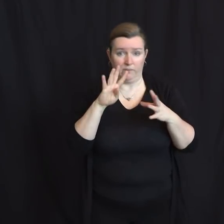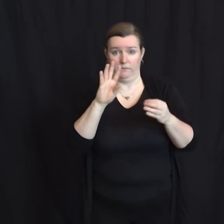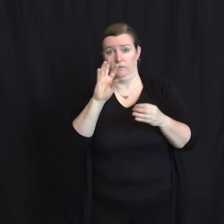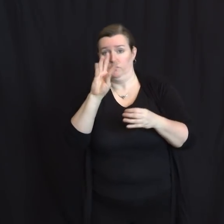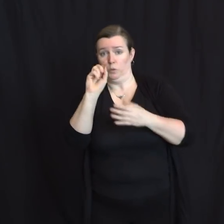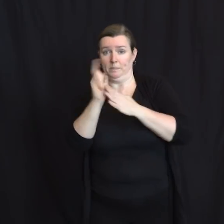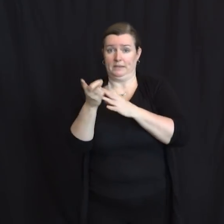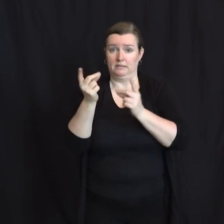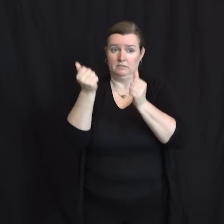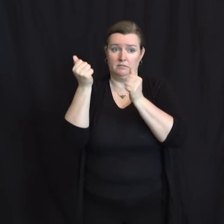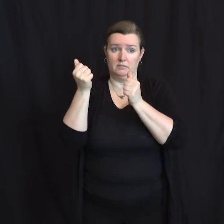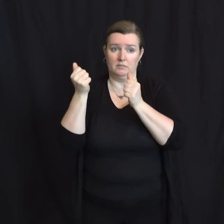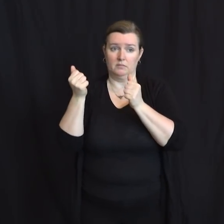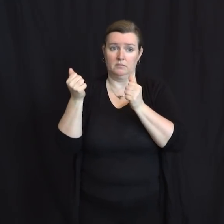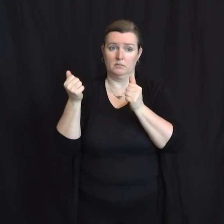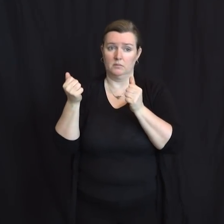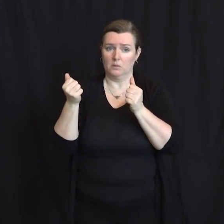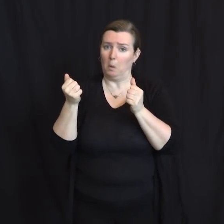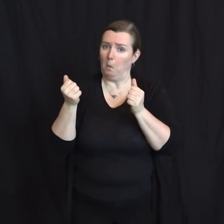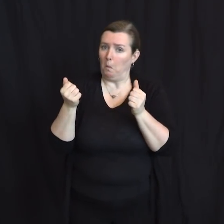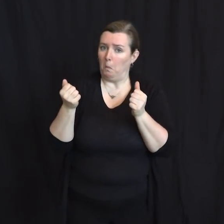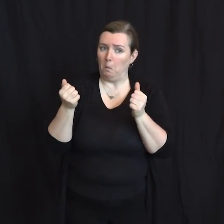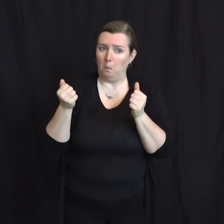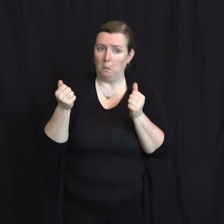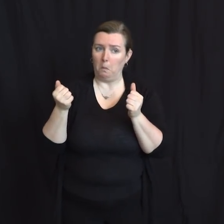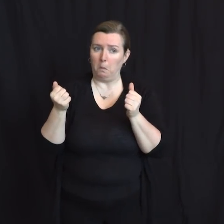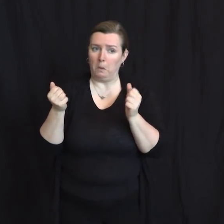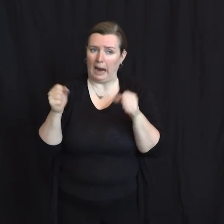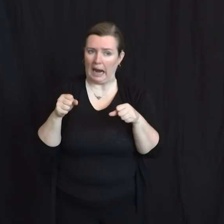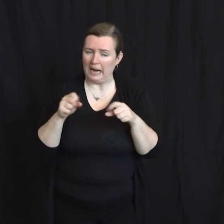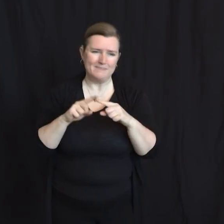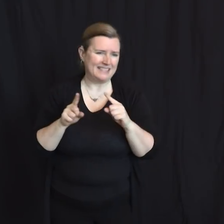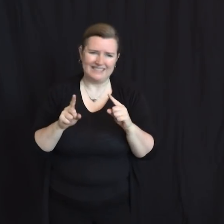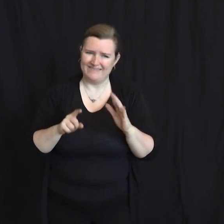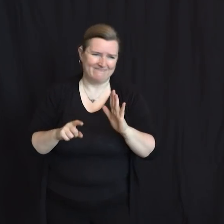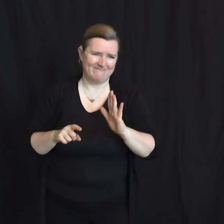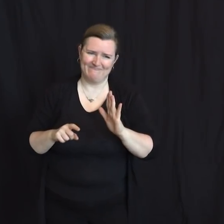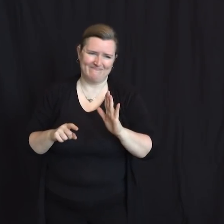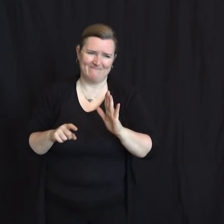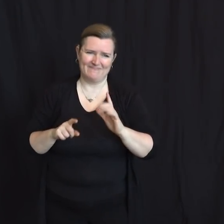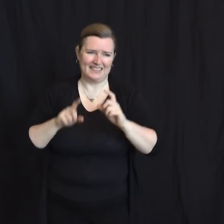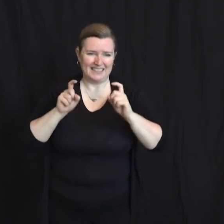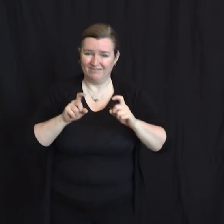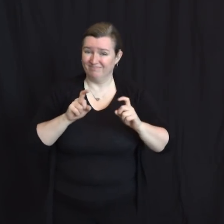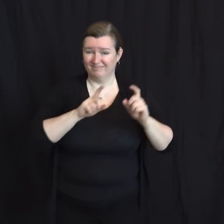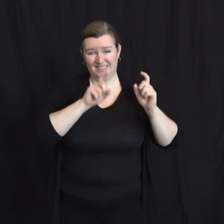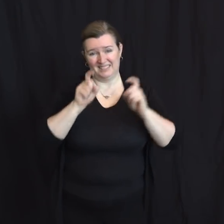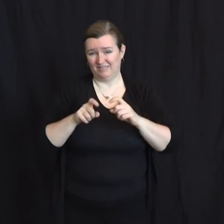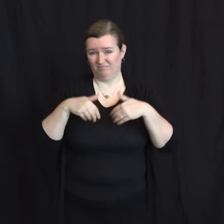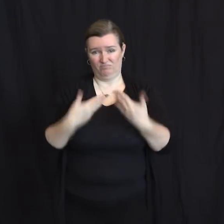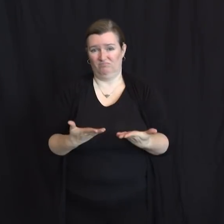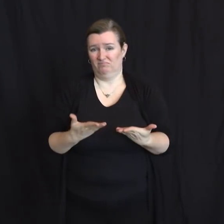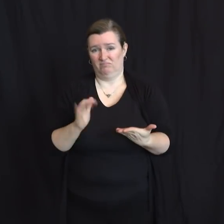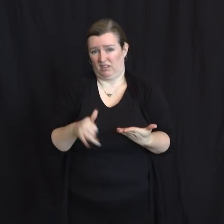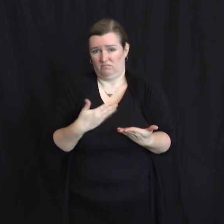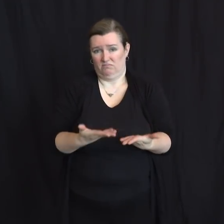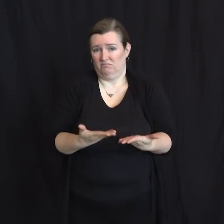40 minutes the same way. I mean, it's really a question of testing whether if you take it from that to me saliva. is a big deal.